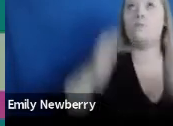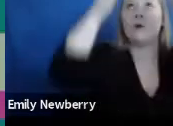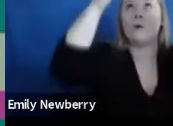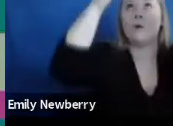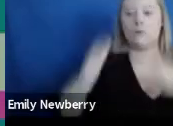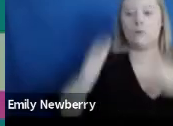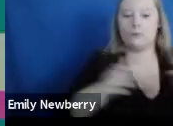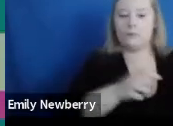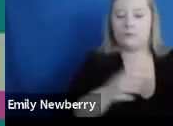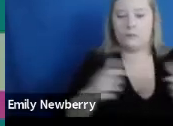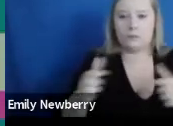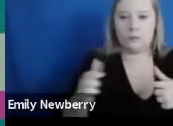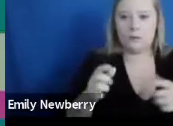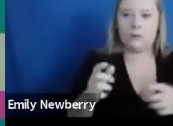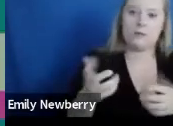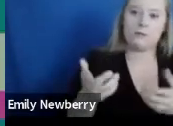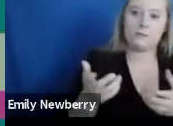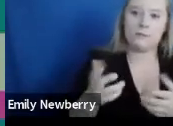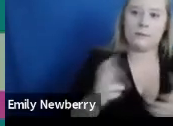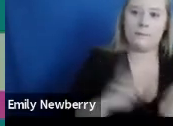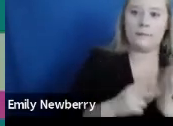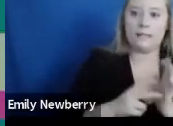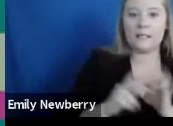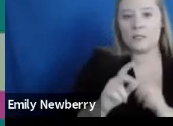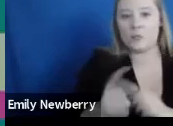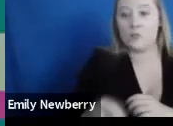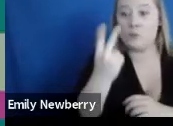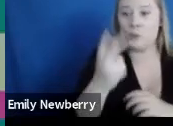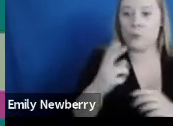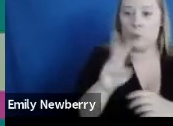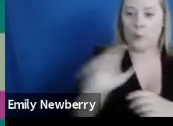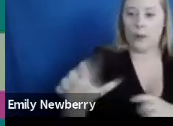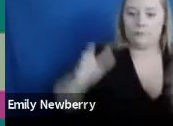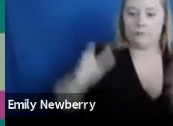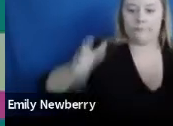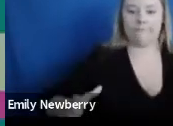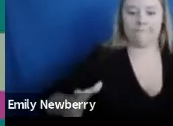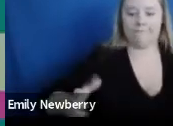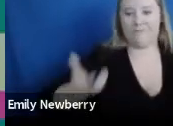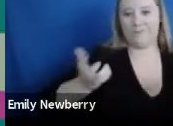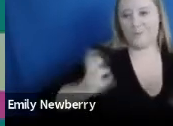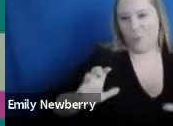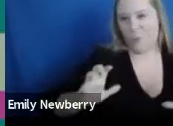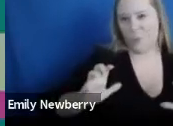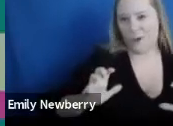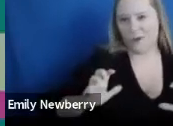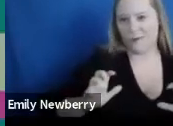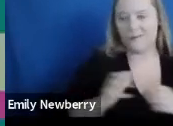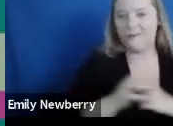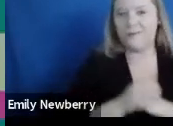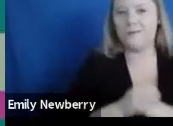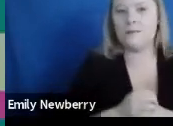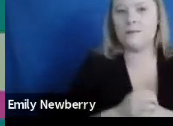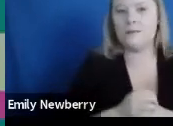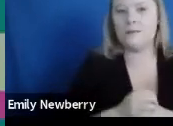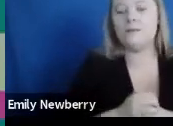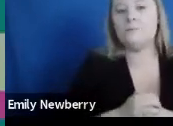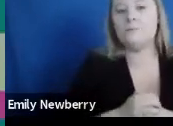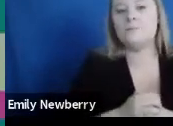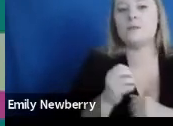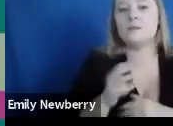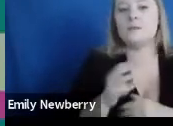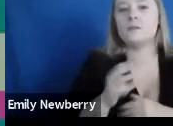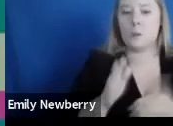words, we wouldn't want 2 wells right next to each other out of the same formation. So we want to make sure that we're getting a nice diverse spread